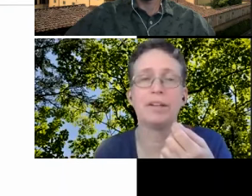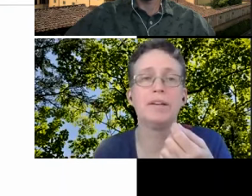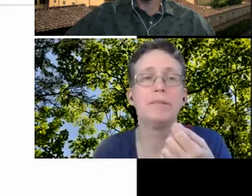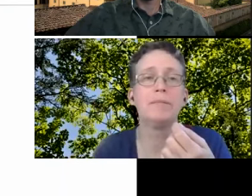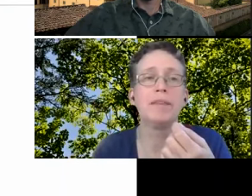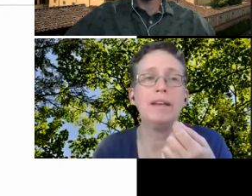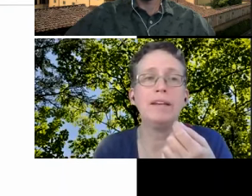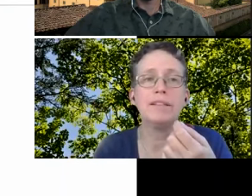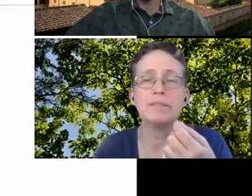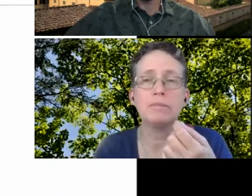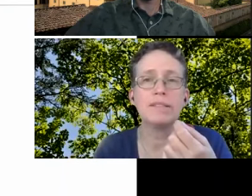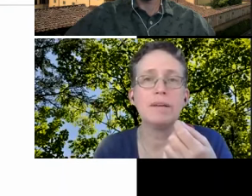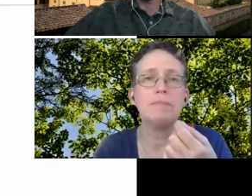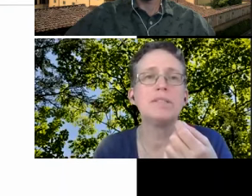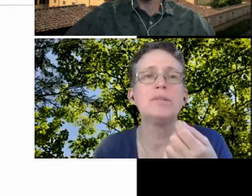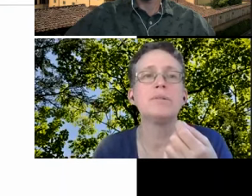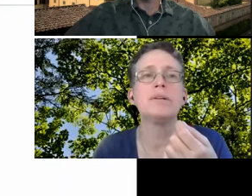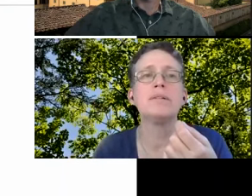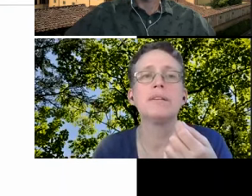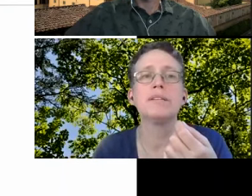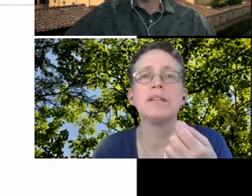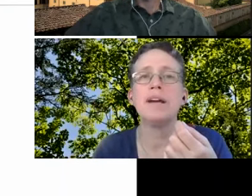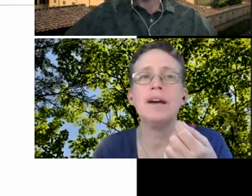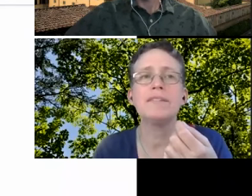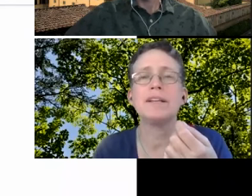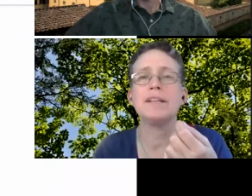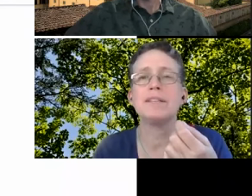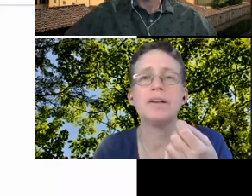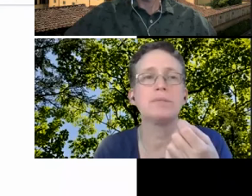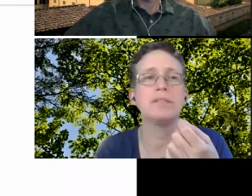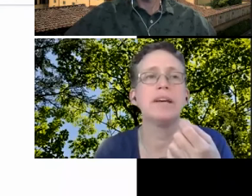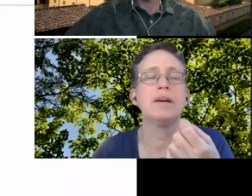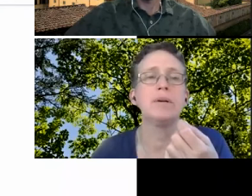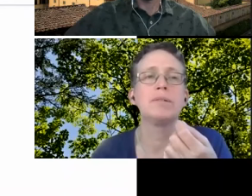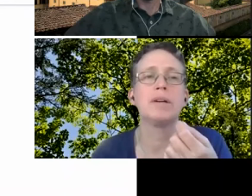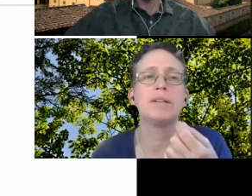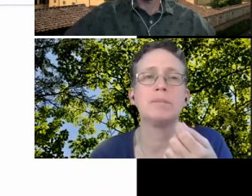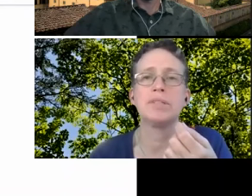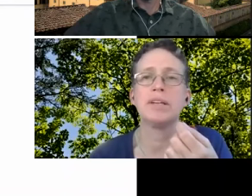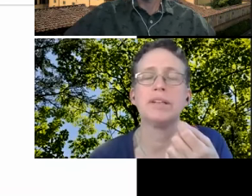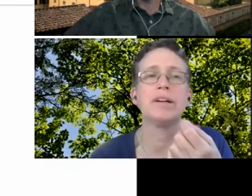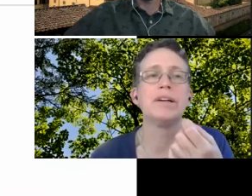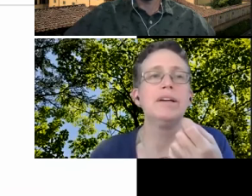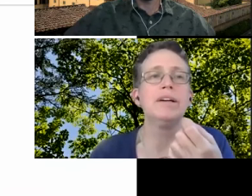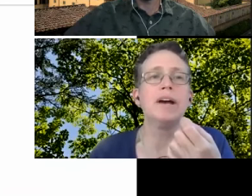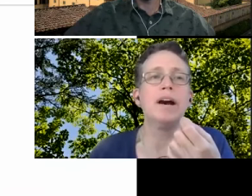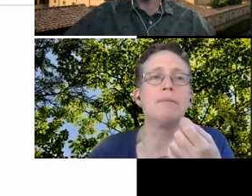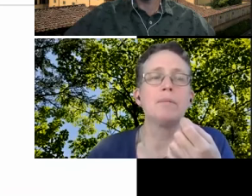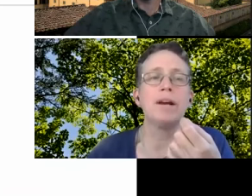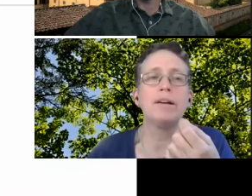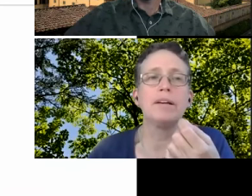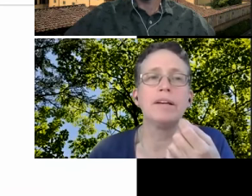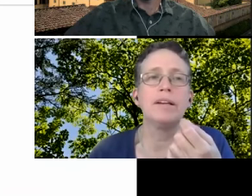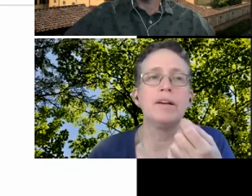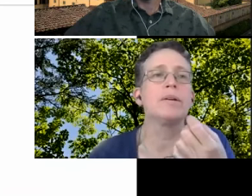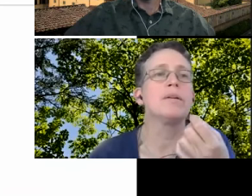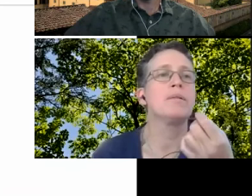hammered. And while some do, there's a lot of studies, and ours was looking at wood thrush in particular,